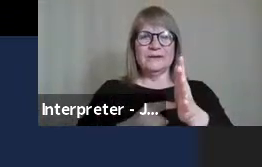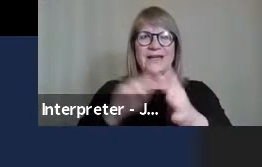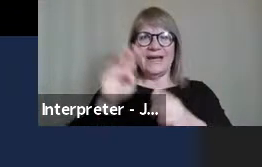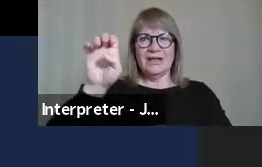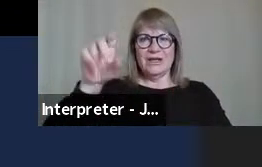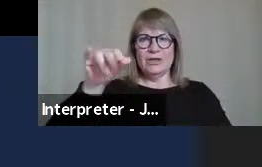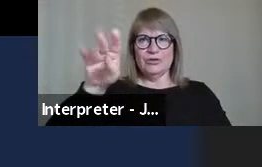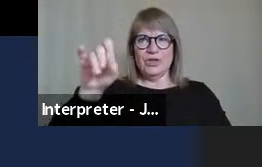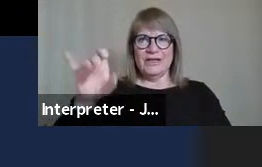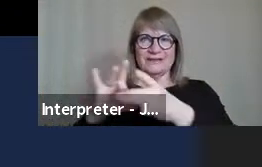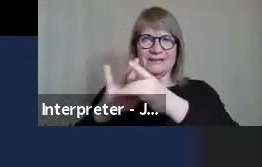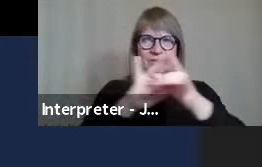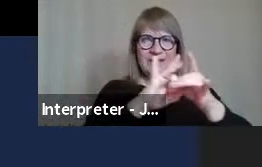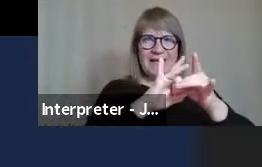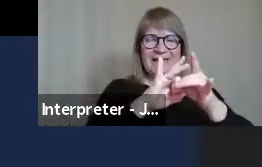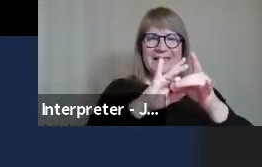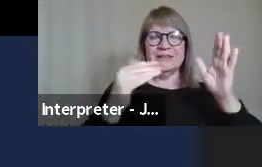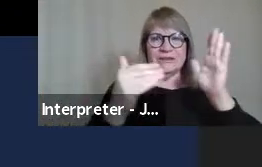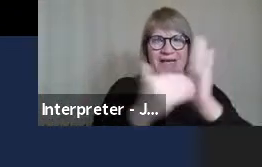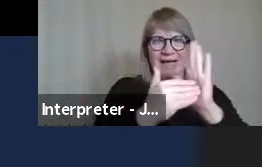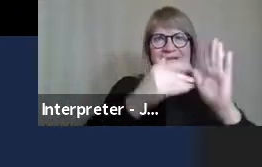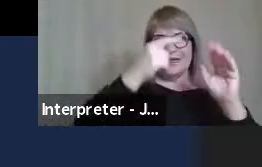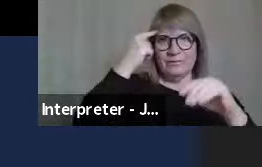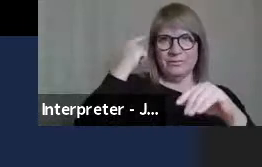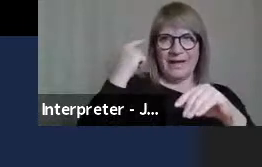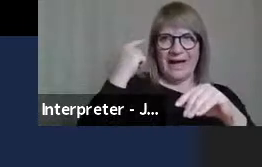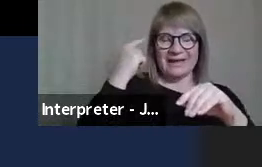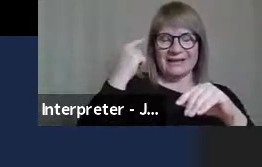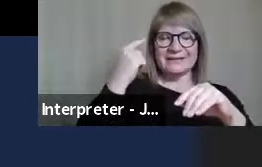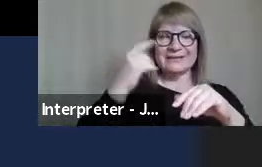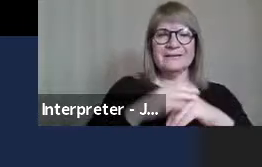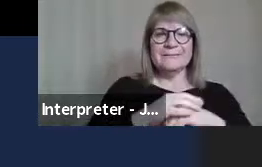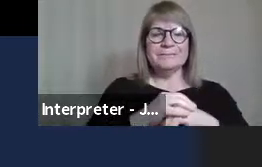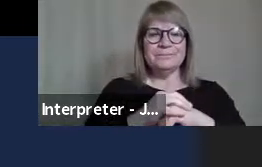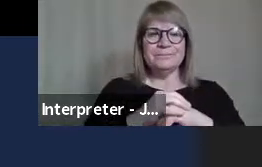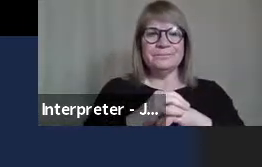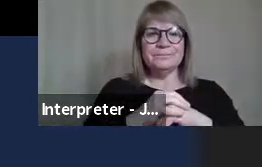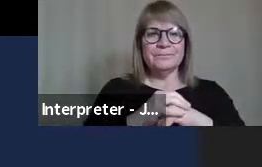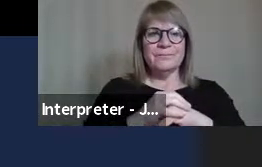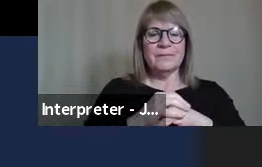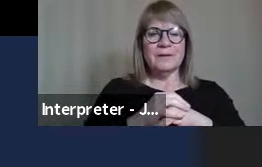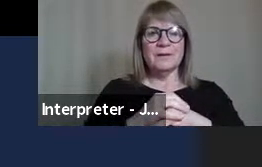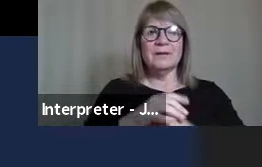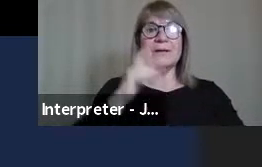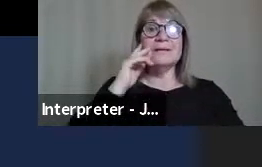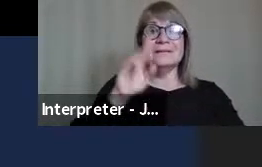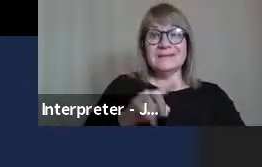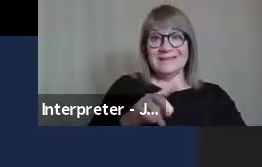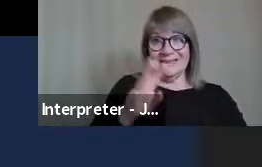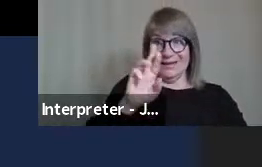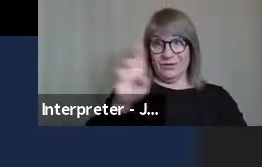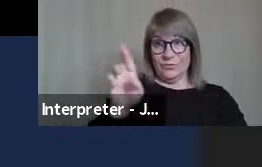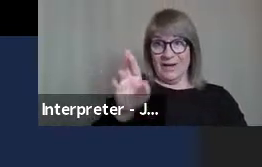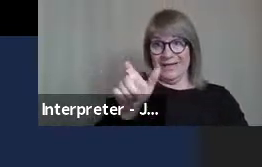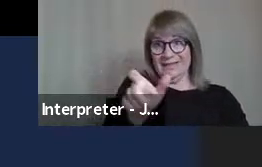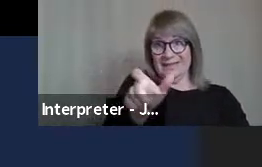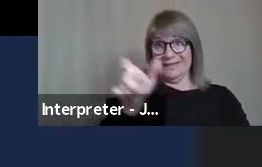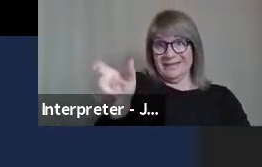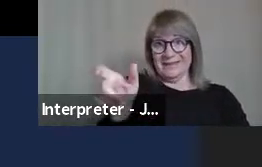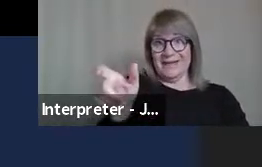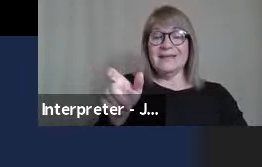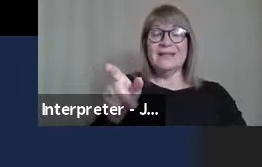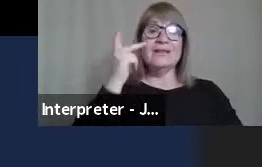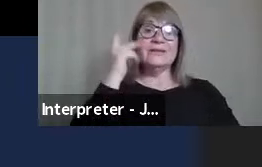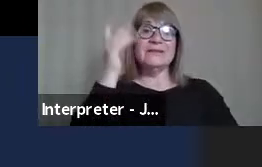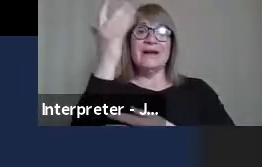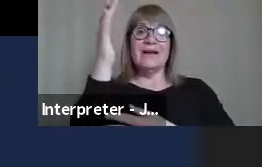and medicine as well and then if looking to the other part of the slide we see the way in which eugenics as this uh this tree